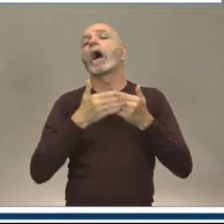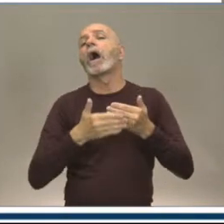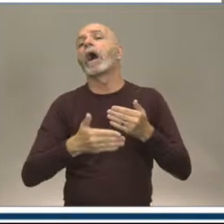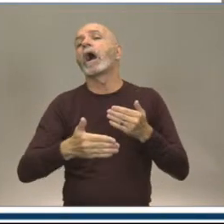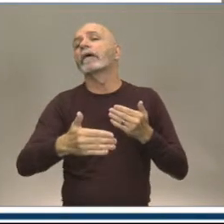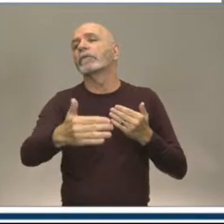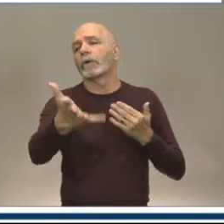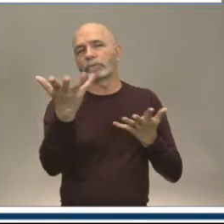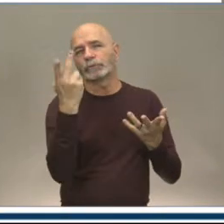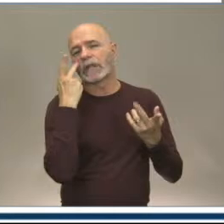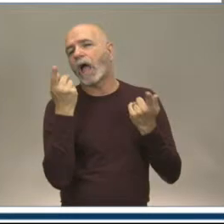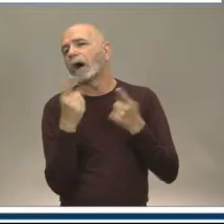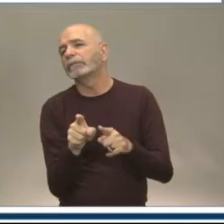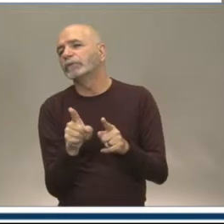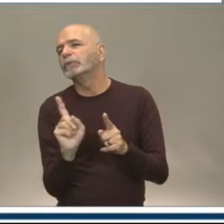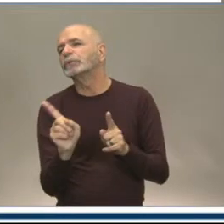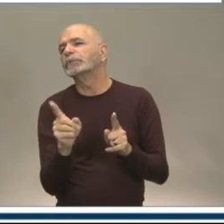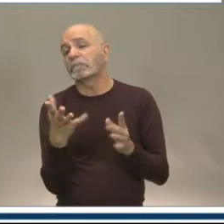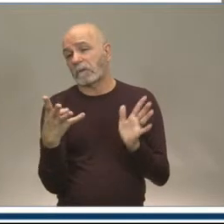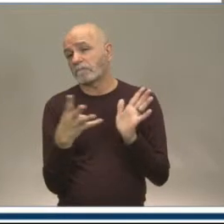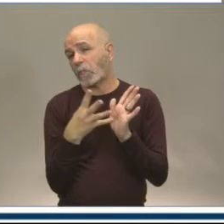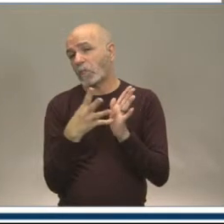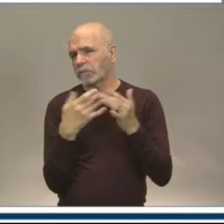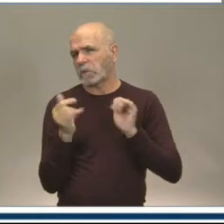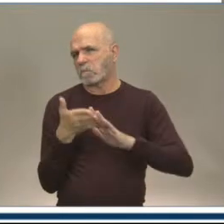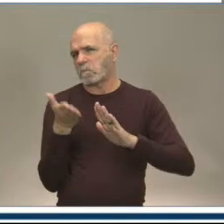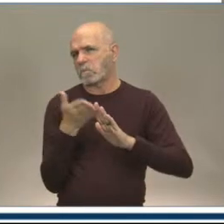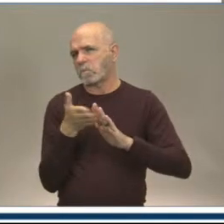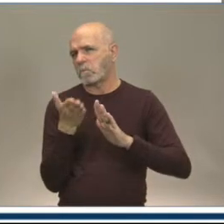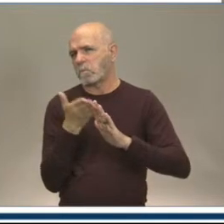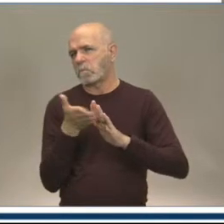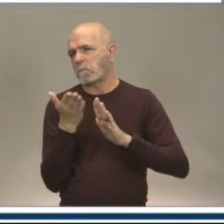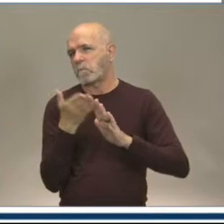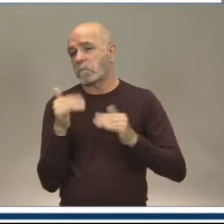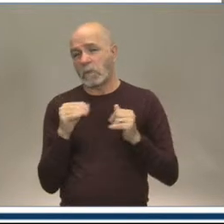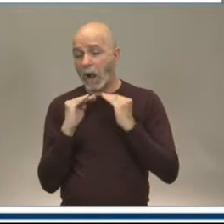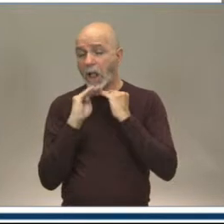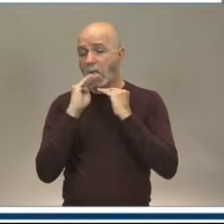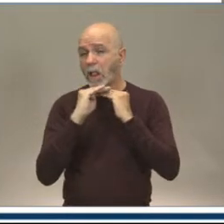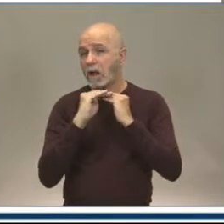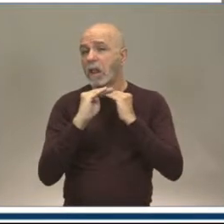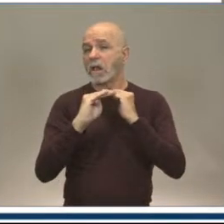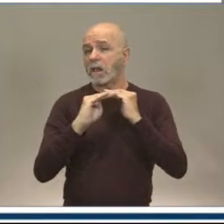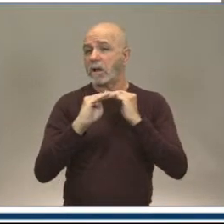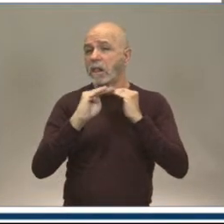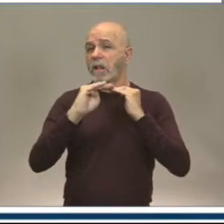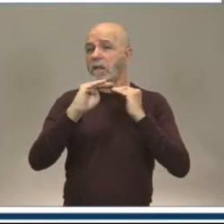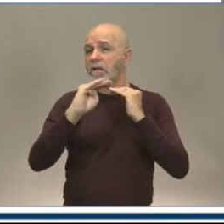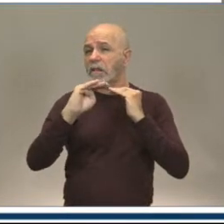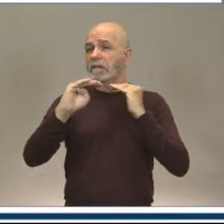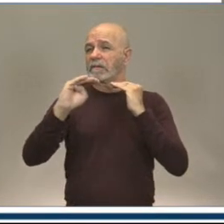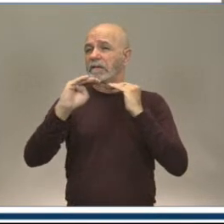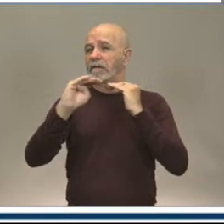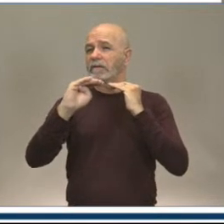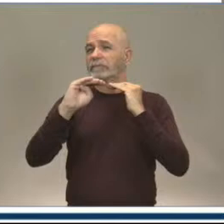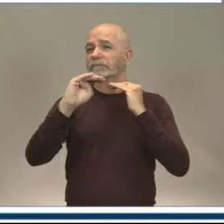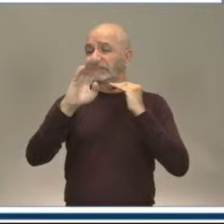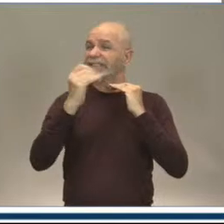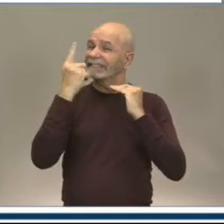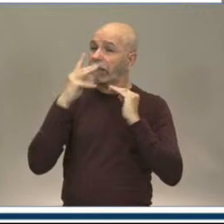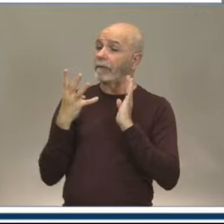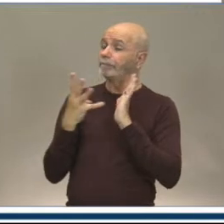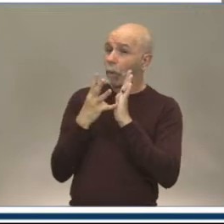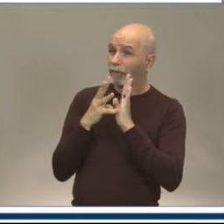at coming out of the fourth wave. We'd hope that would be sooner, but the fourth wave in all reality is here through the winter months, and we'll have